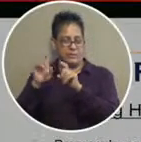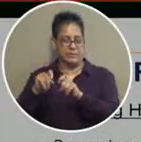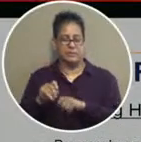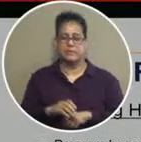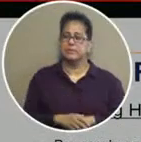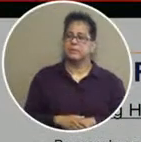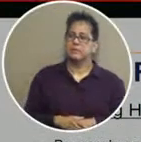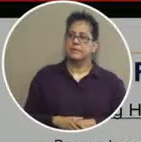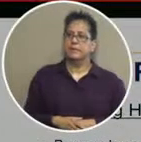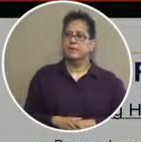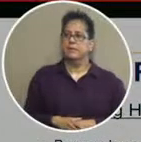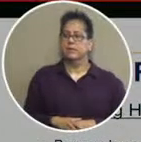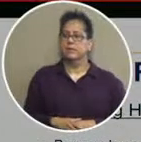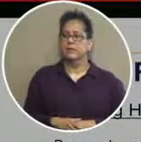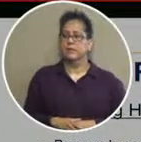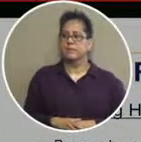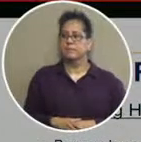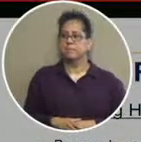slide.